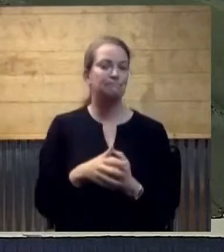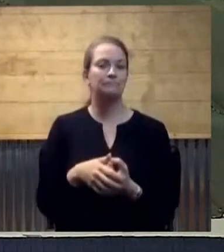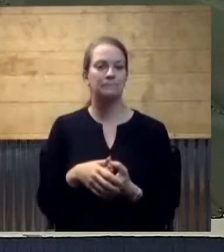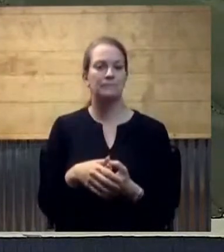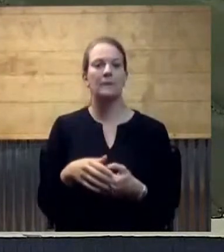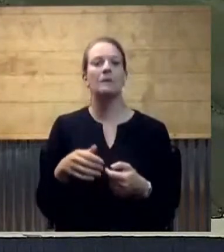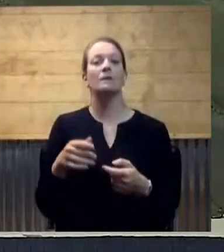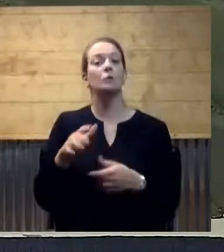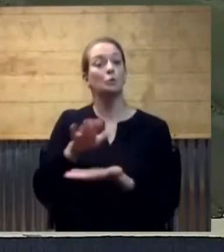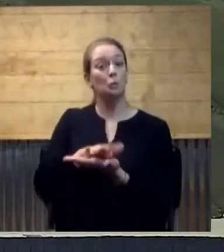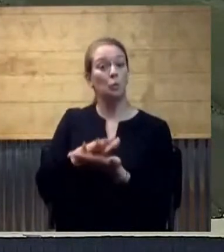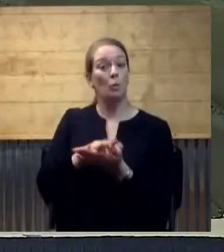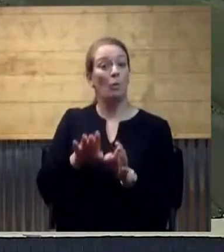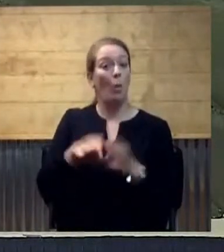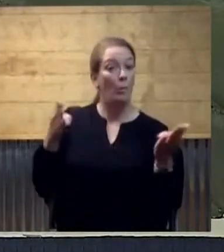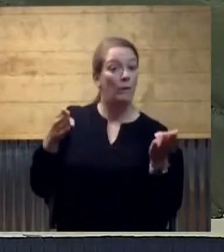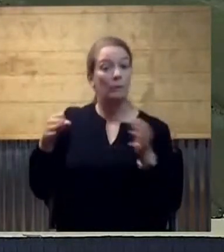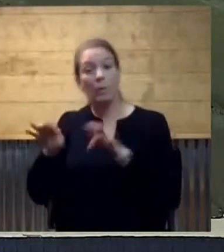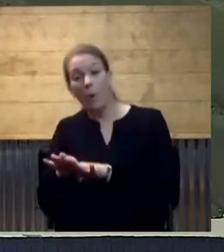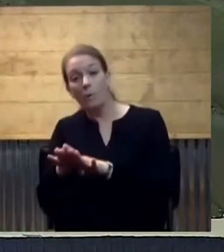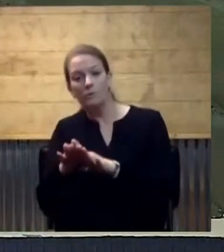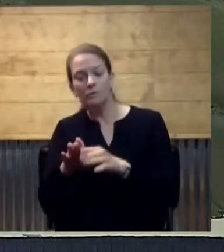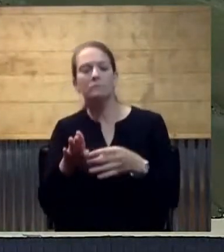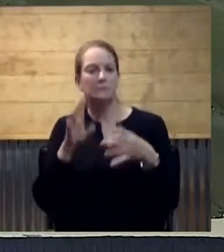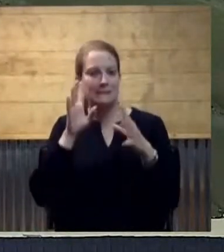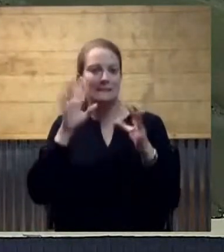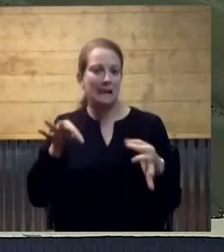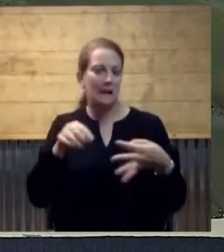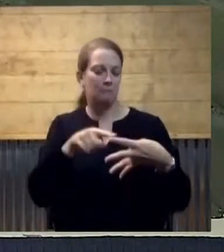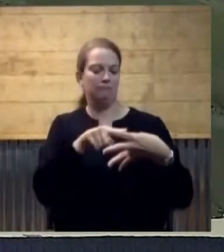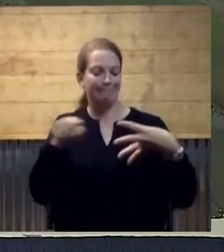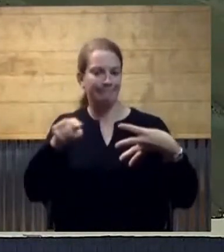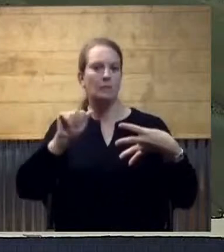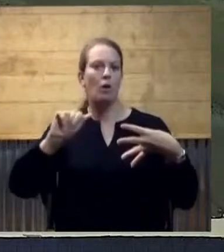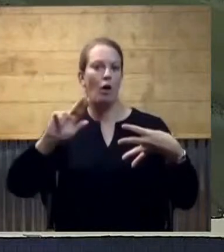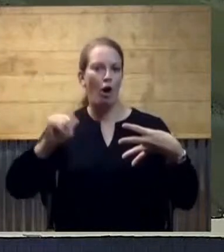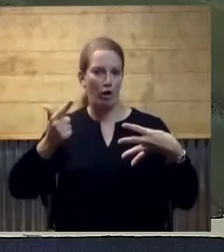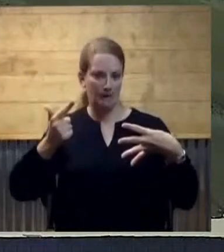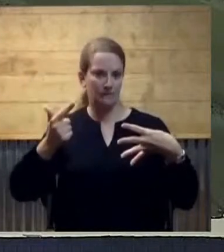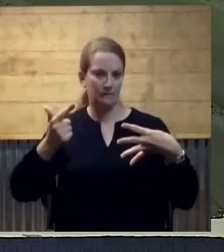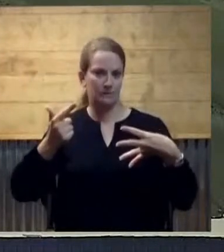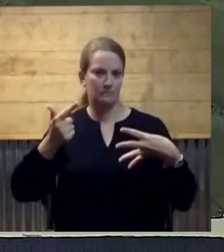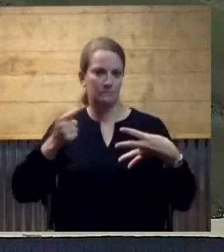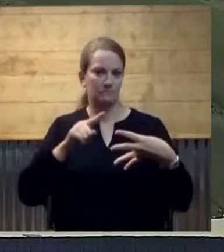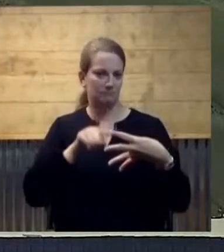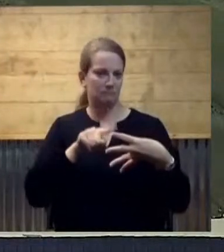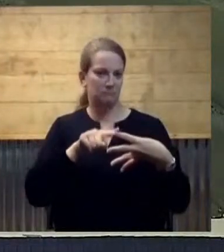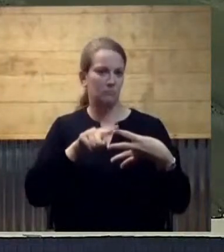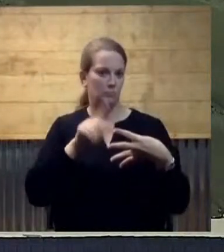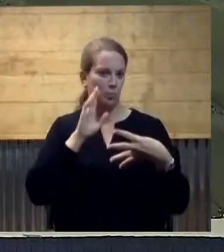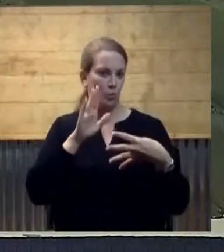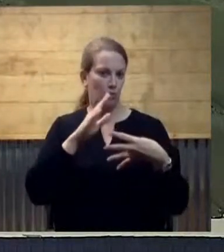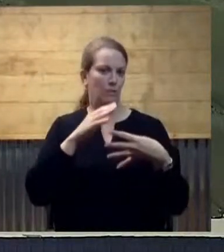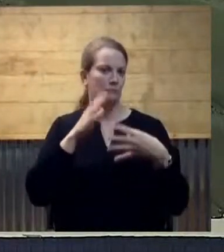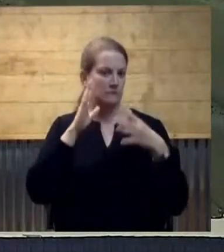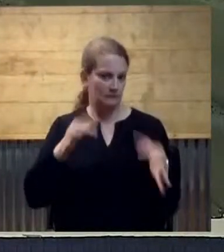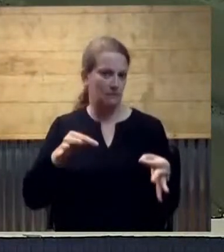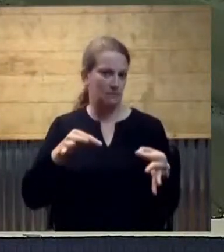date? First week in August. And then we'll make a decision first week in August based on those